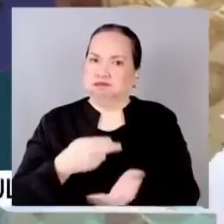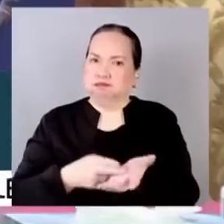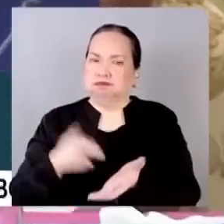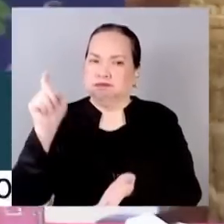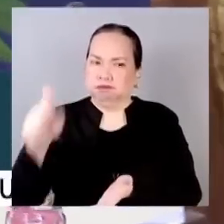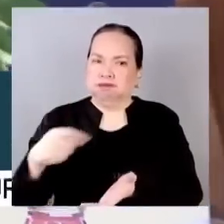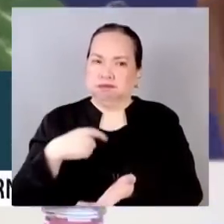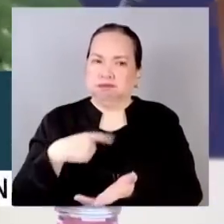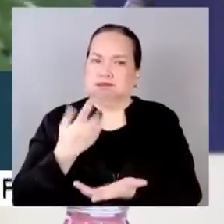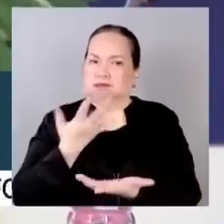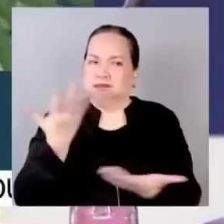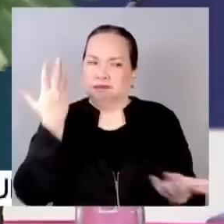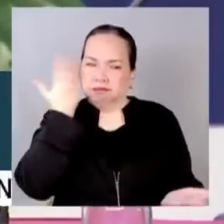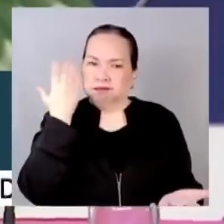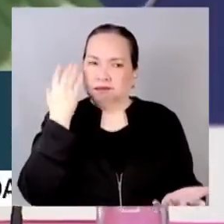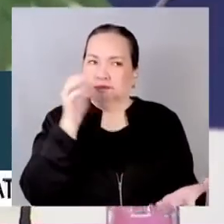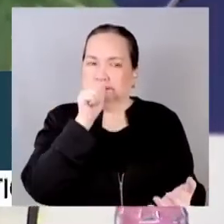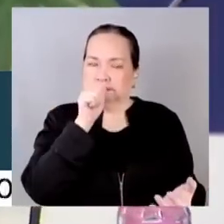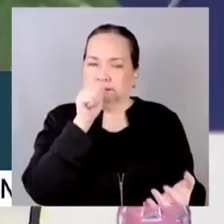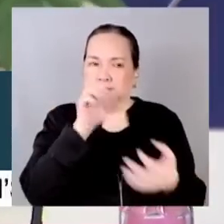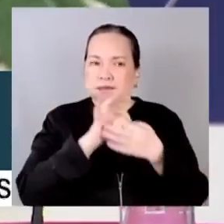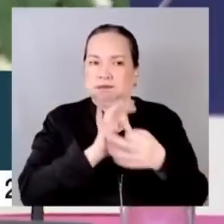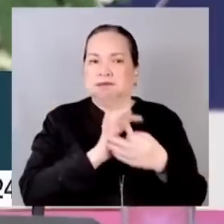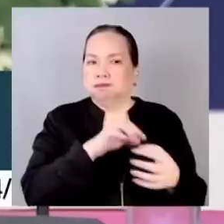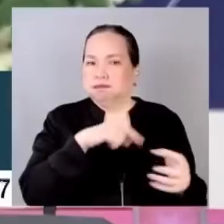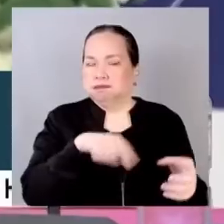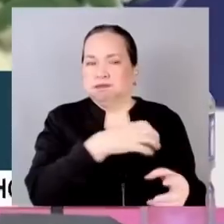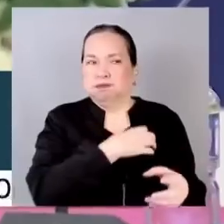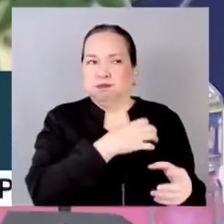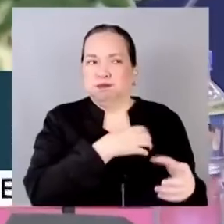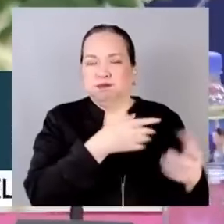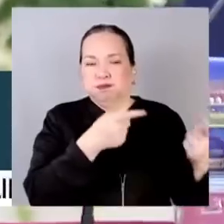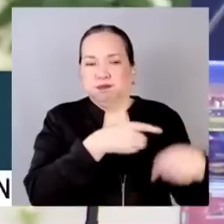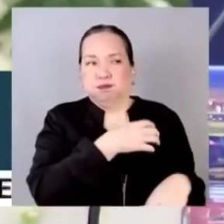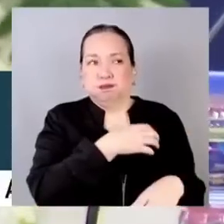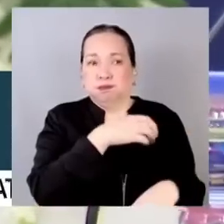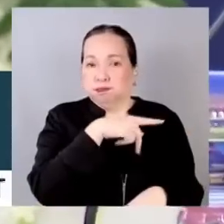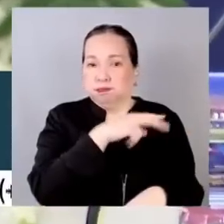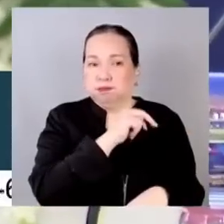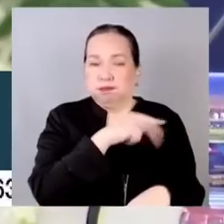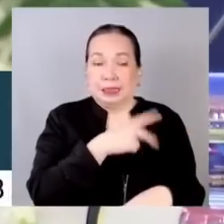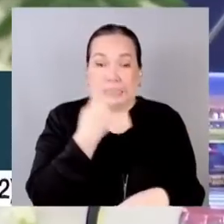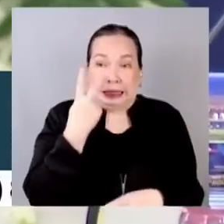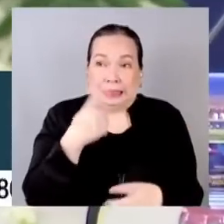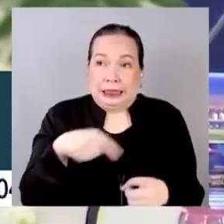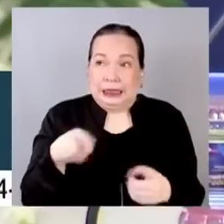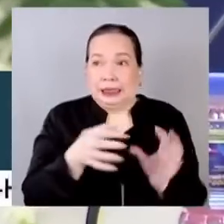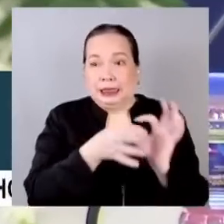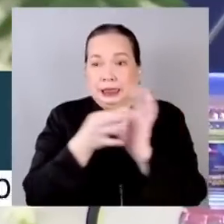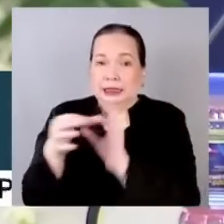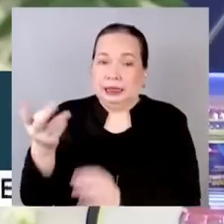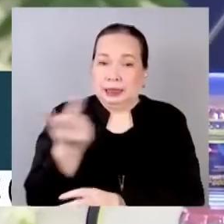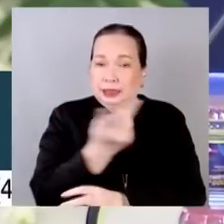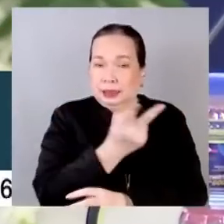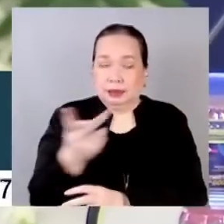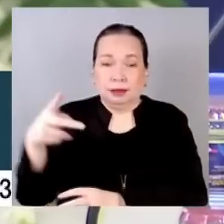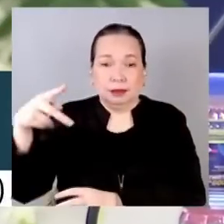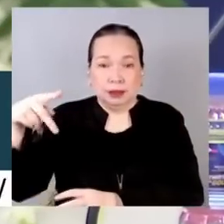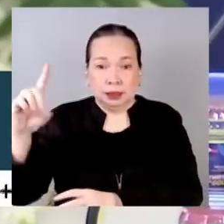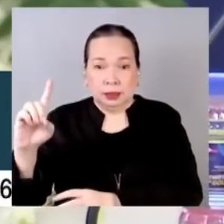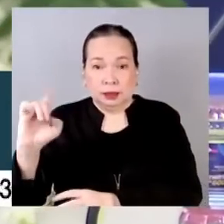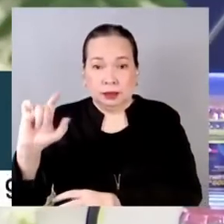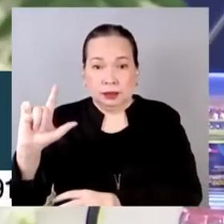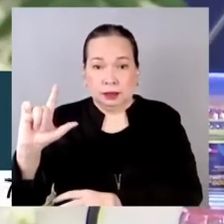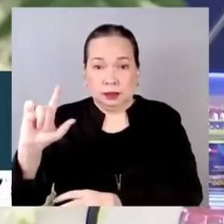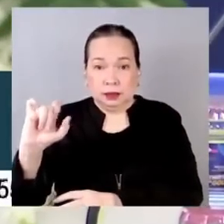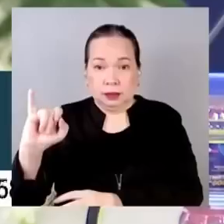there was a cover-up. Mm-hmm. Interesting to see what kind of result that this will have on the relationship between the PNP and the DILG, even though